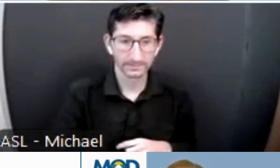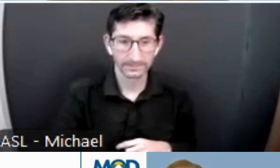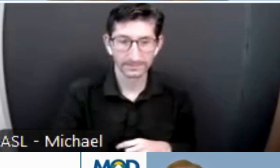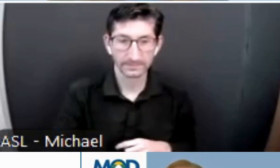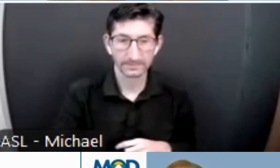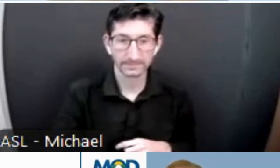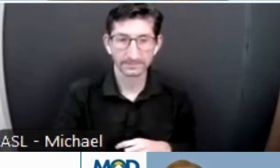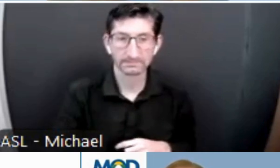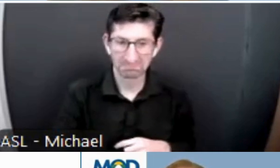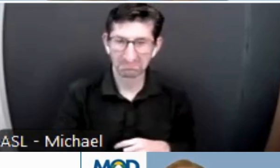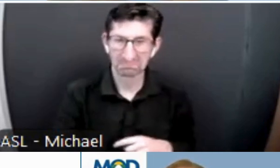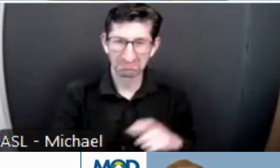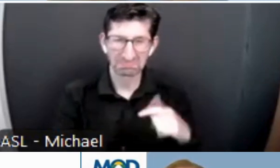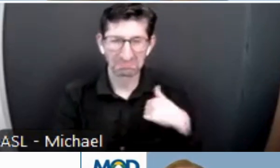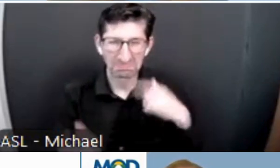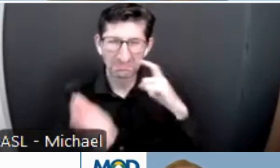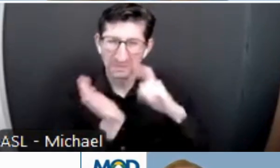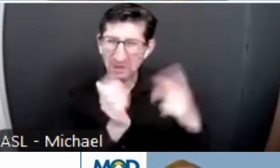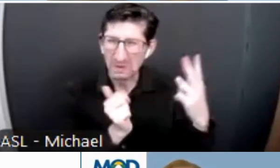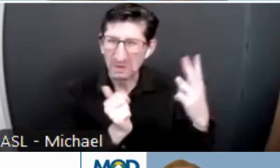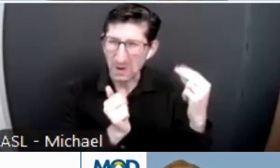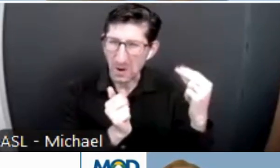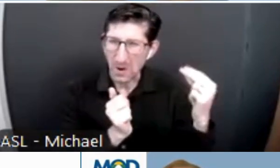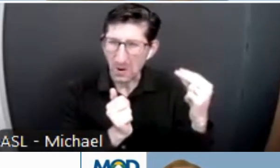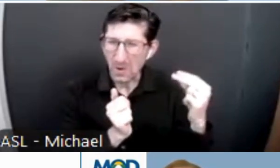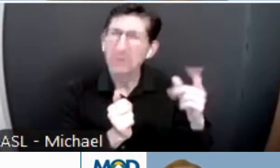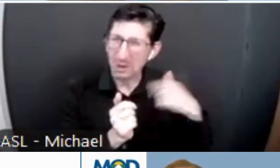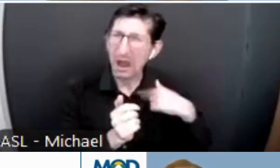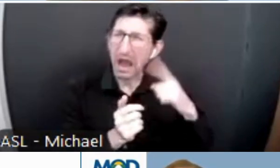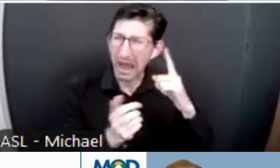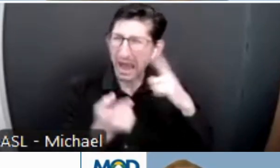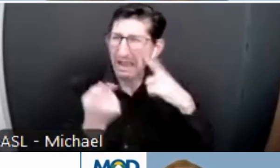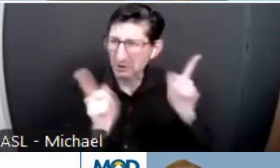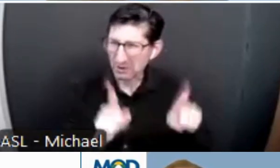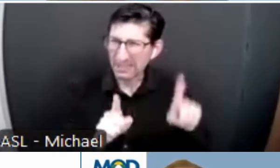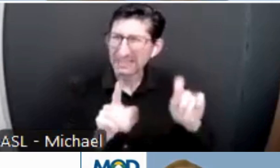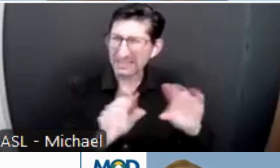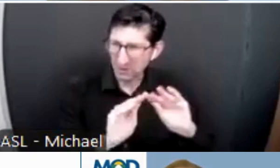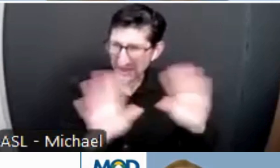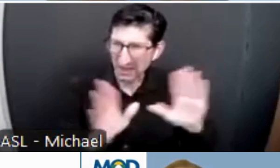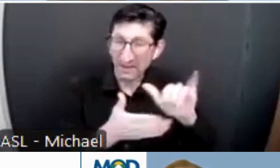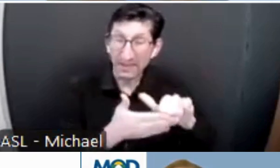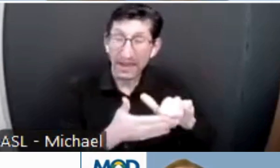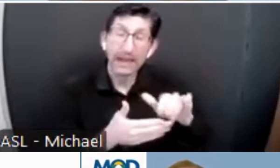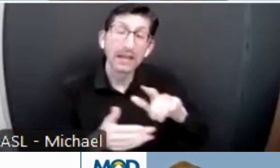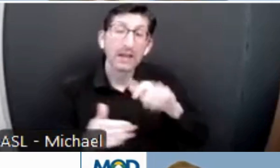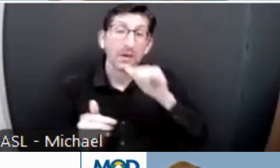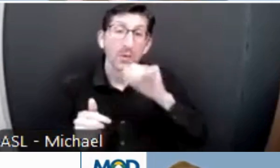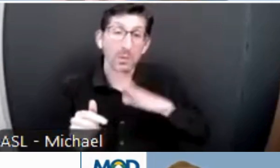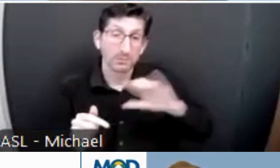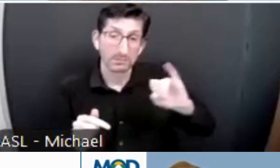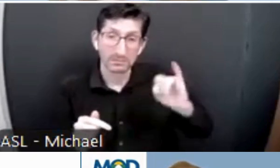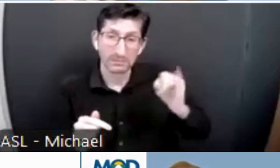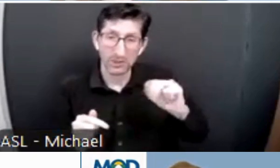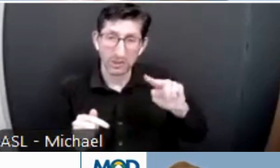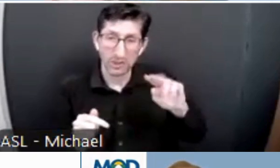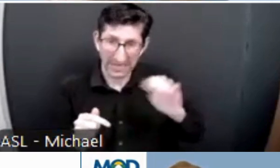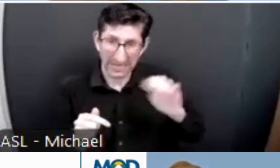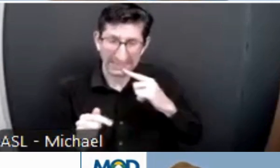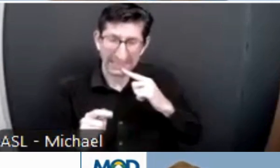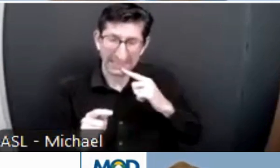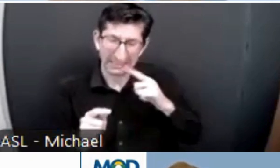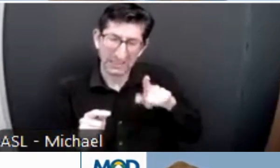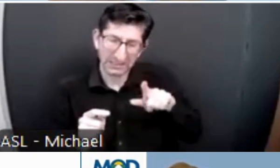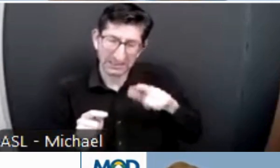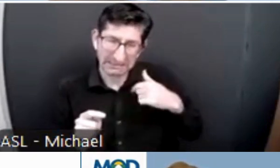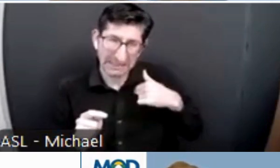Yeah, I'm seeing some no's. I think it could be clearer as well. She says she needs the stove or that she needs her stove